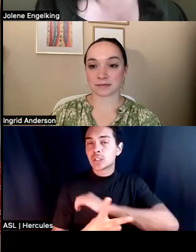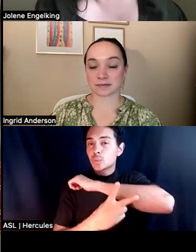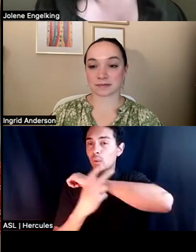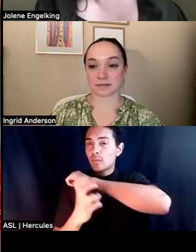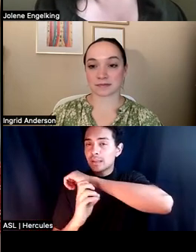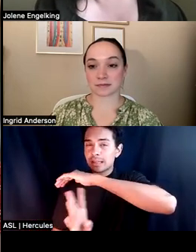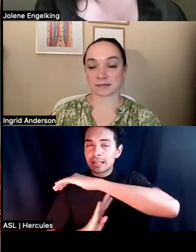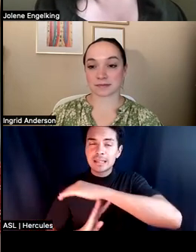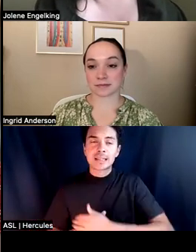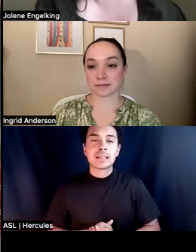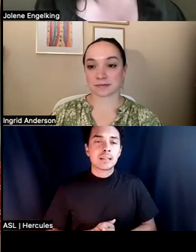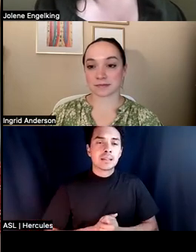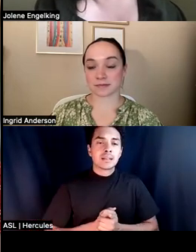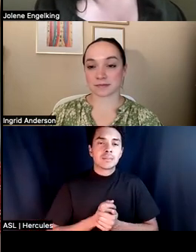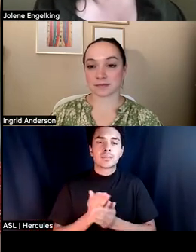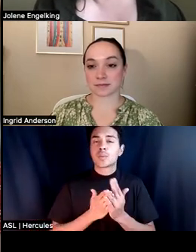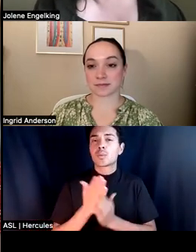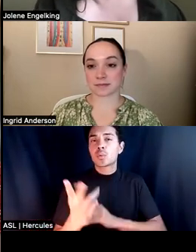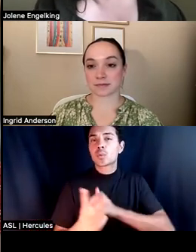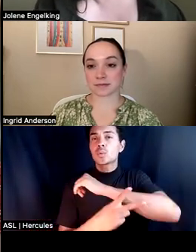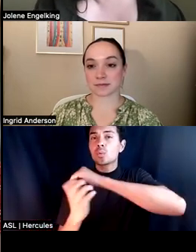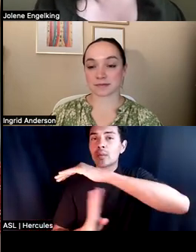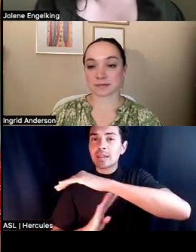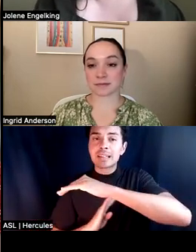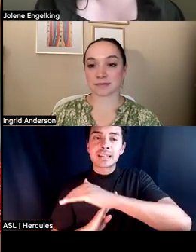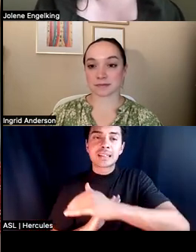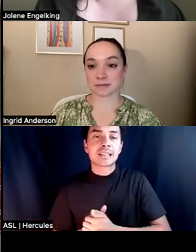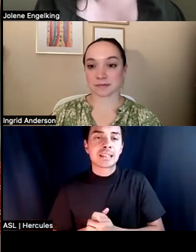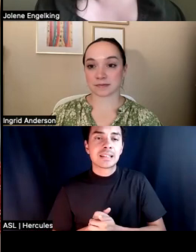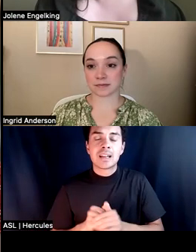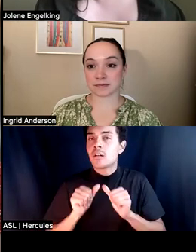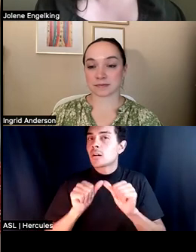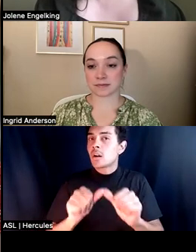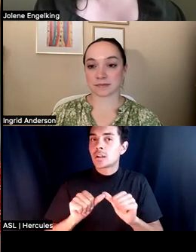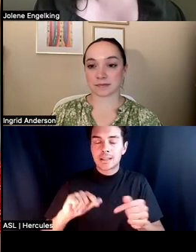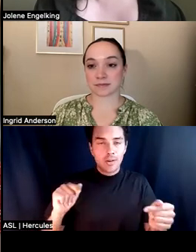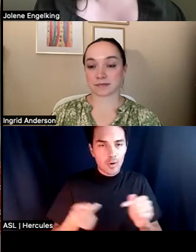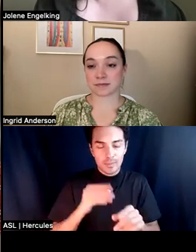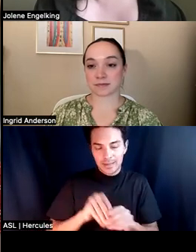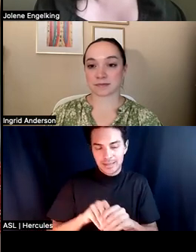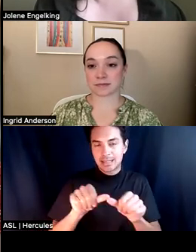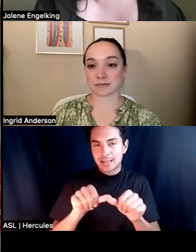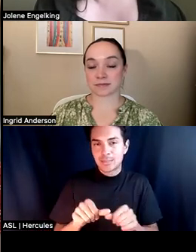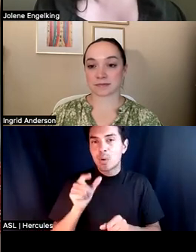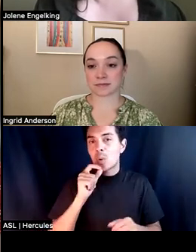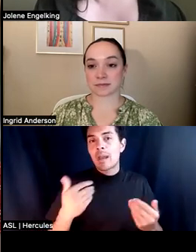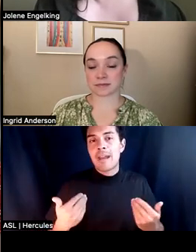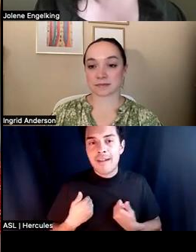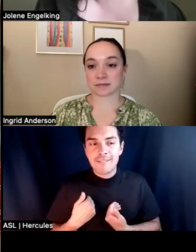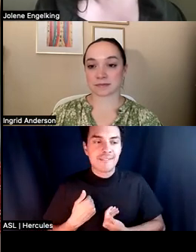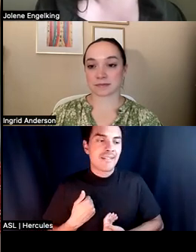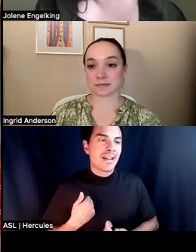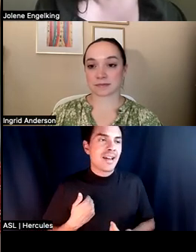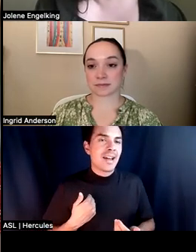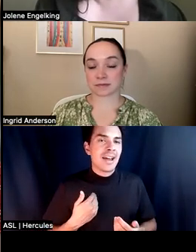have sometimes, through the trafficking and maybe even before, have caused some harm within their spaces, right? Who have, there's